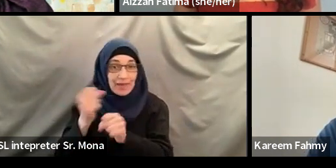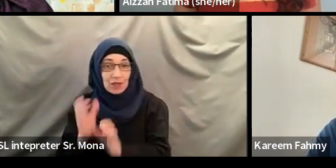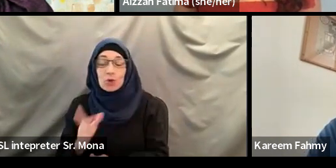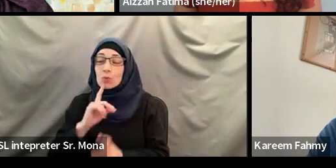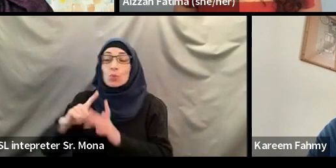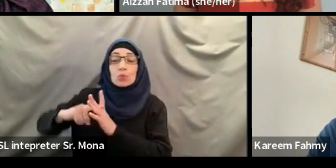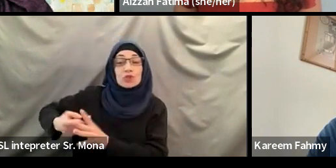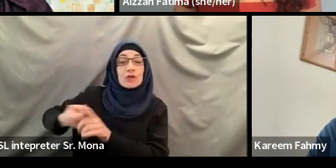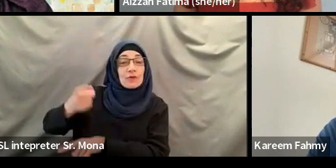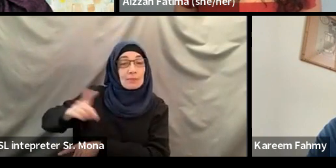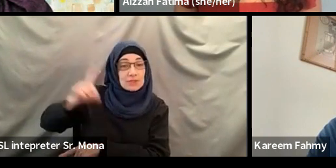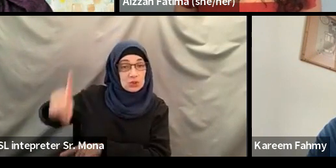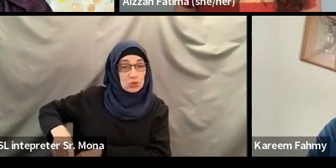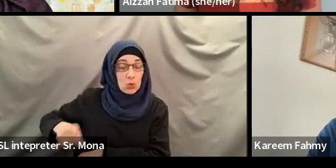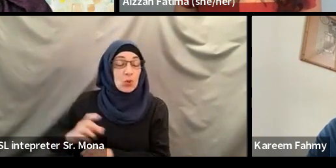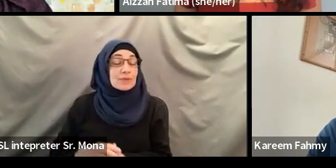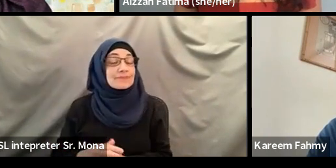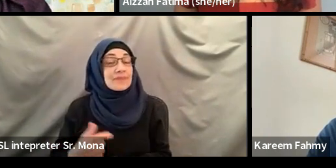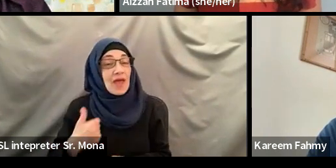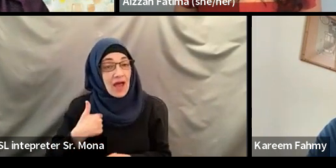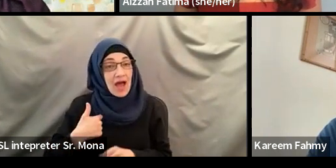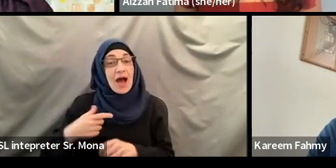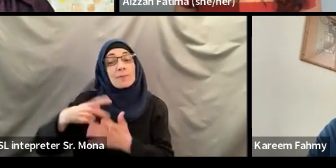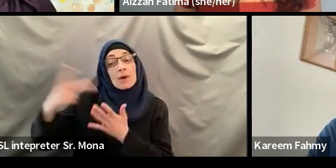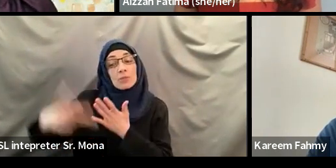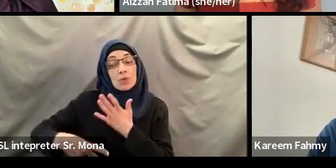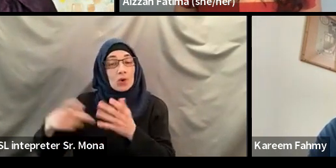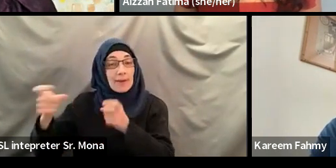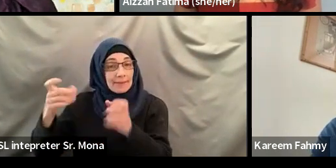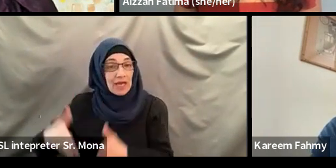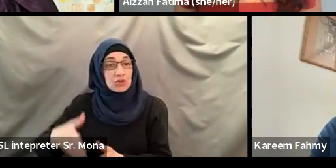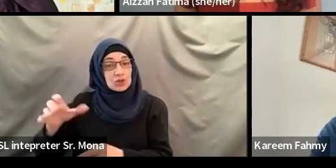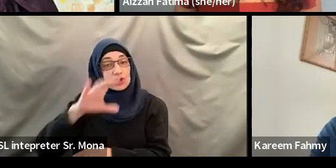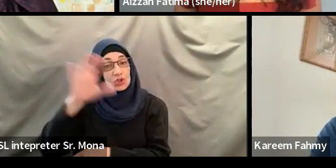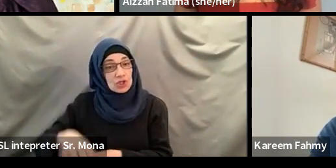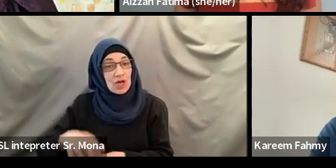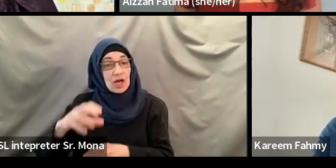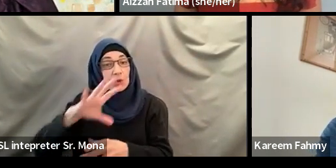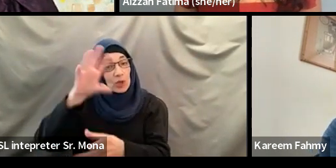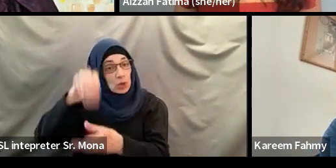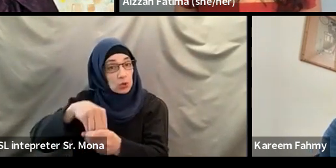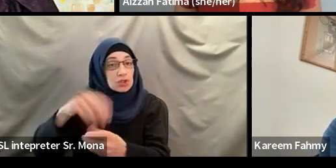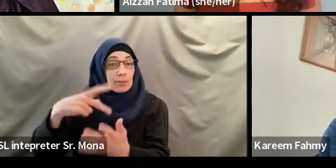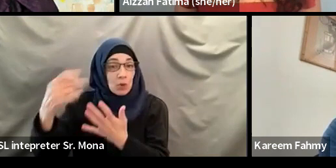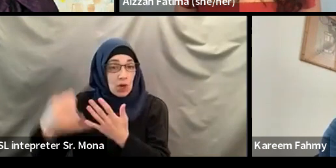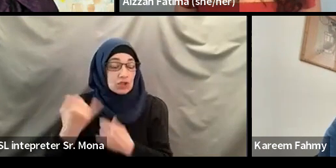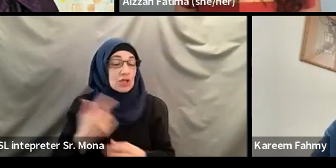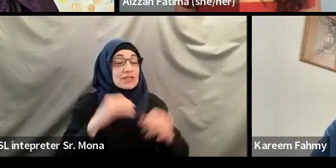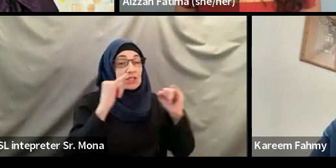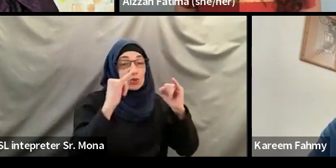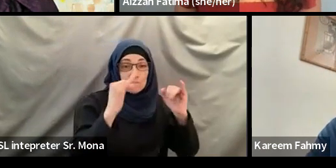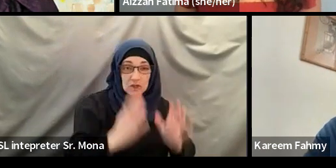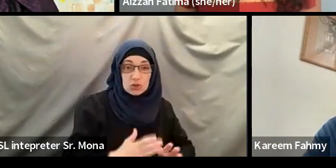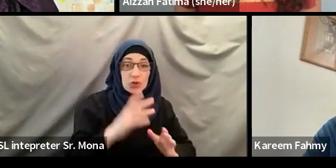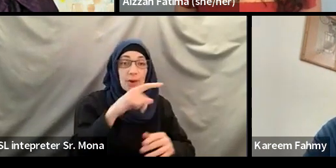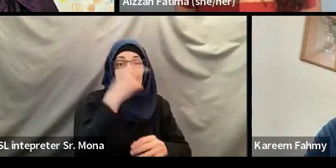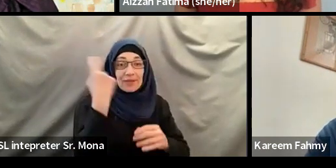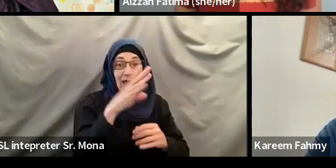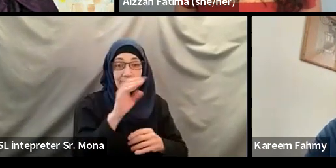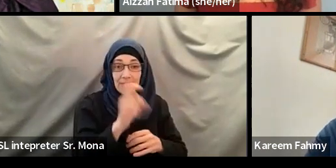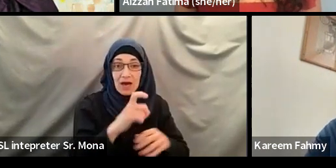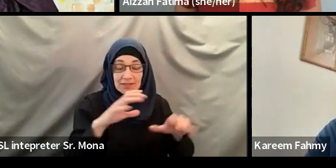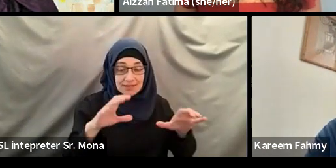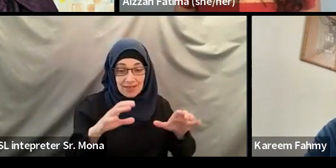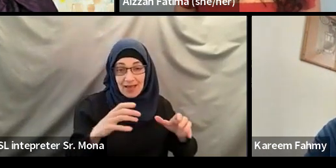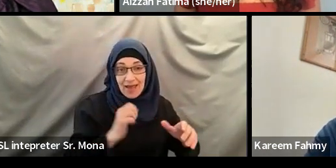also am a program manager at the Chicago Inclusion Project, an instructor at Black Box Acting, and an organizer with our host